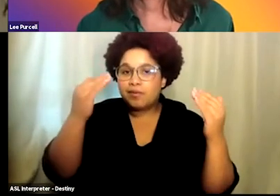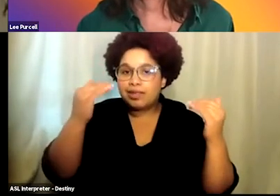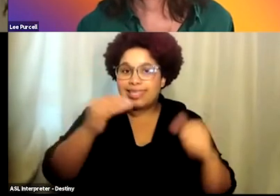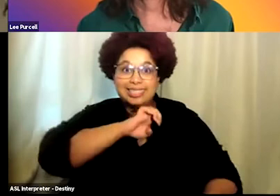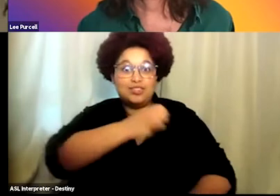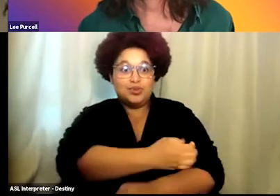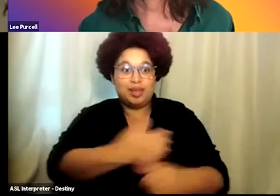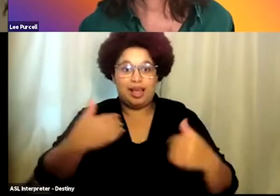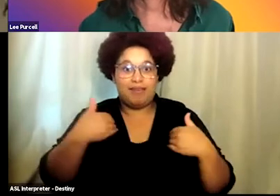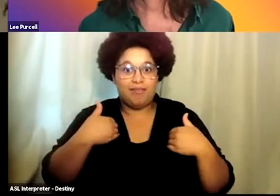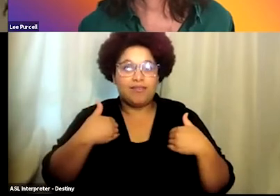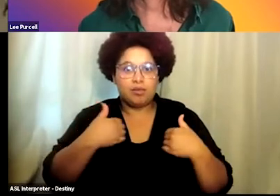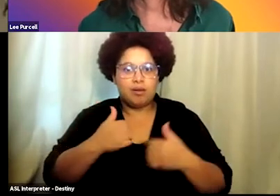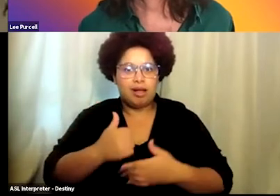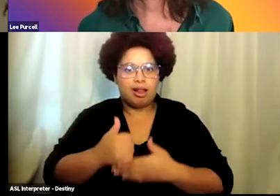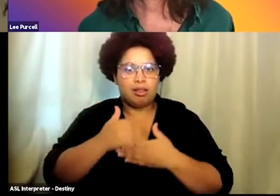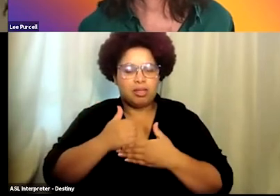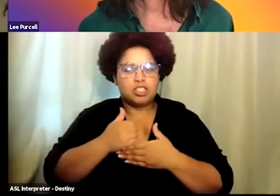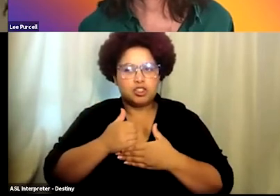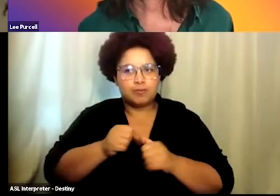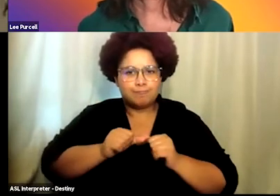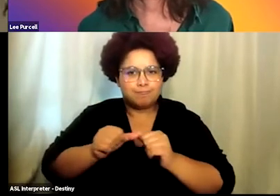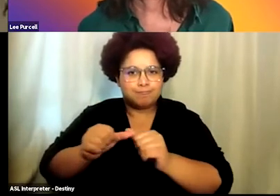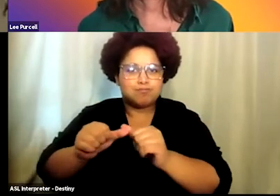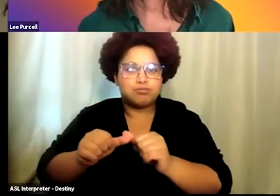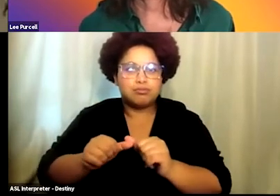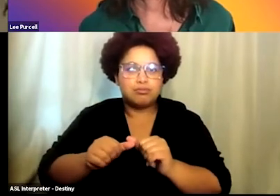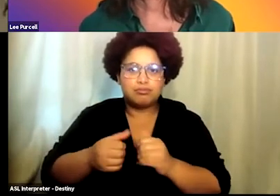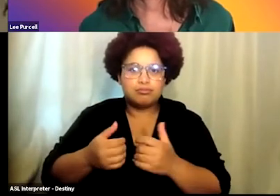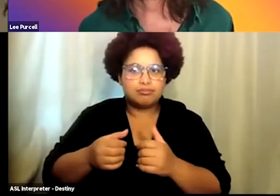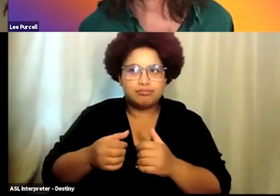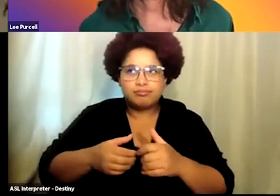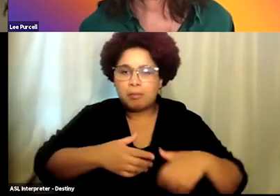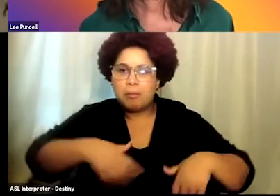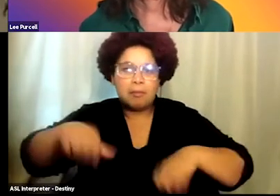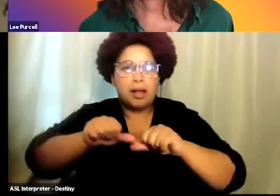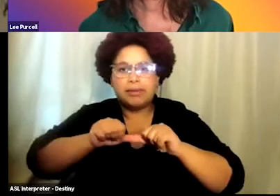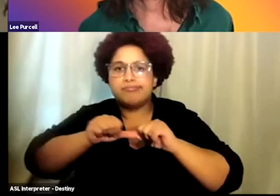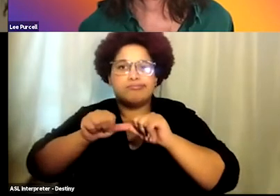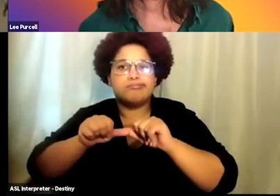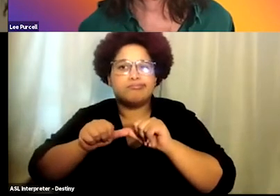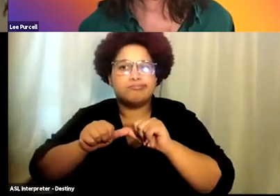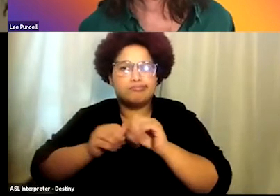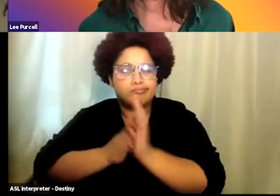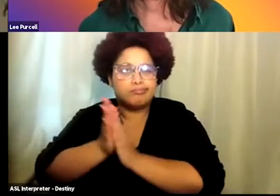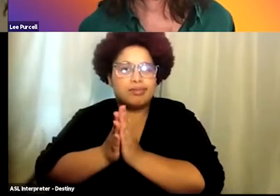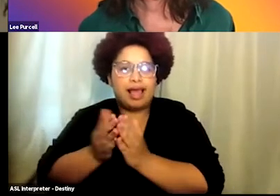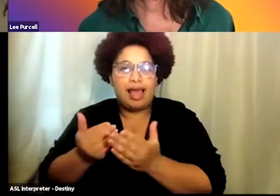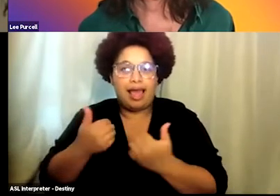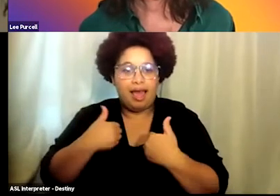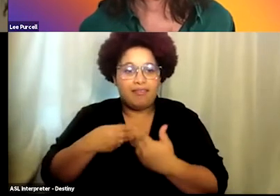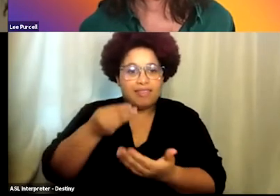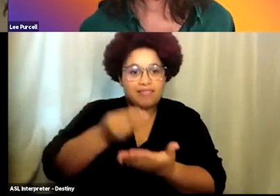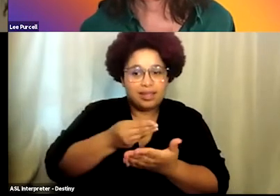energy will help us pick up where we left off. You know, hopefully there'll be some funding and that we